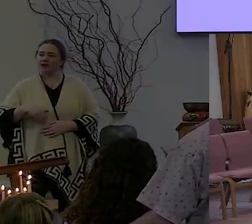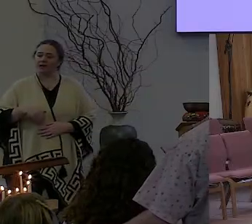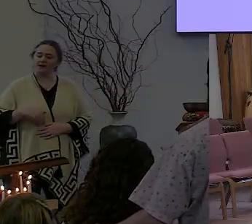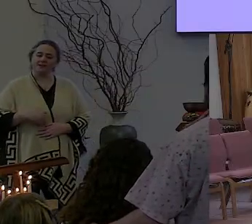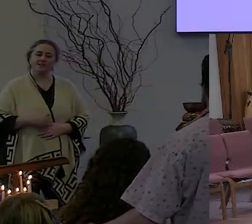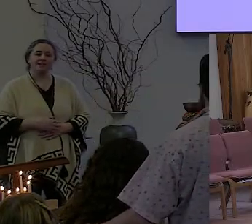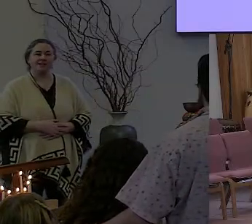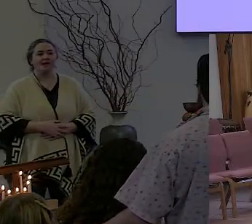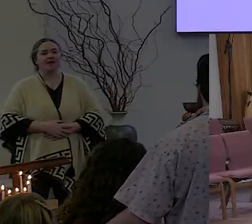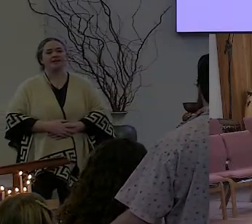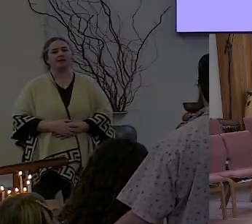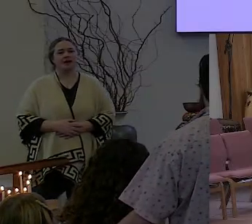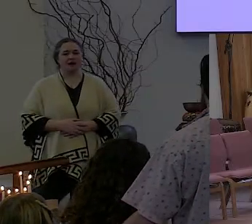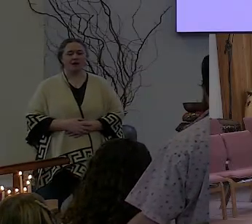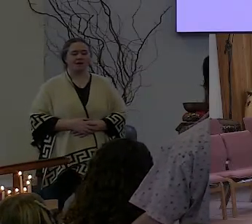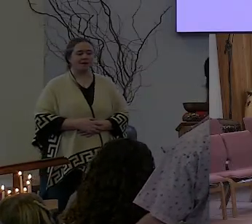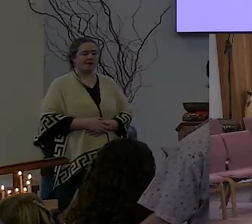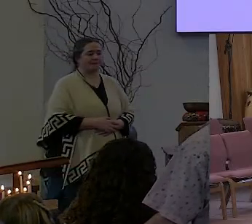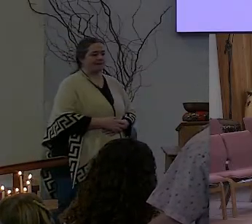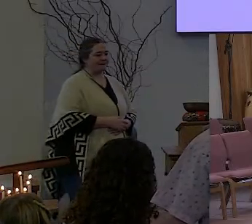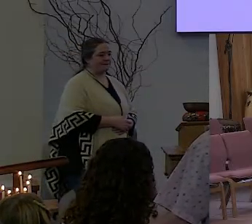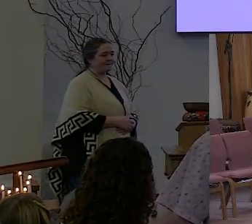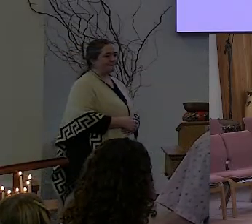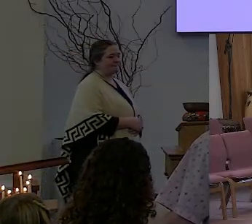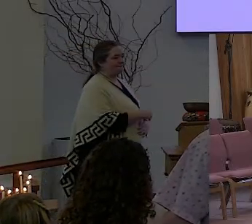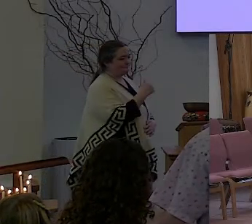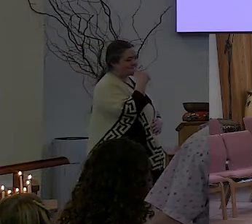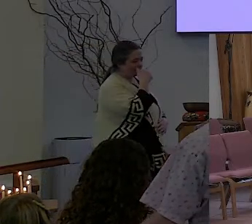Come yet again, come.